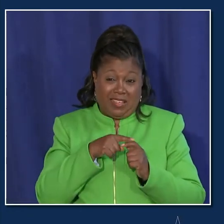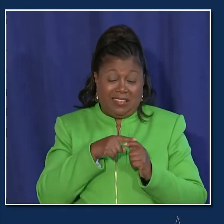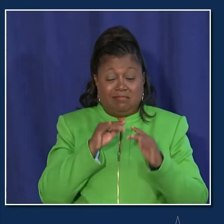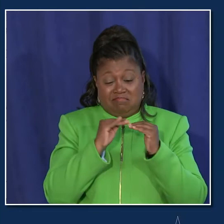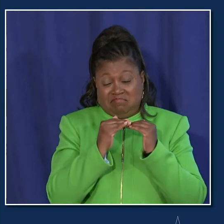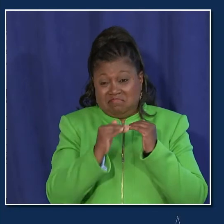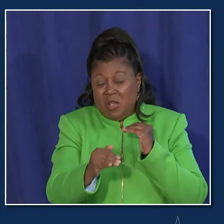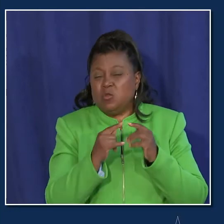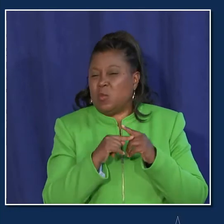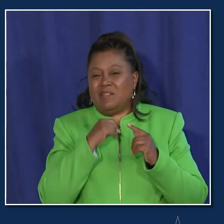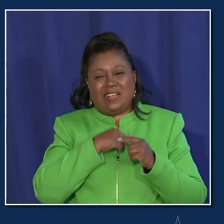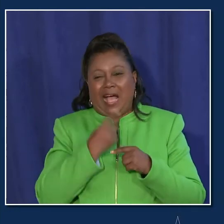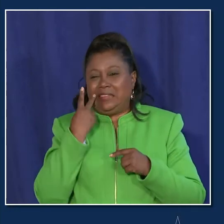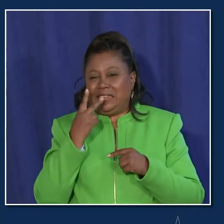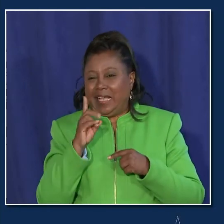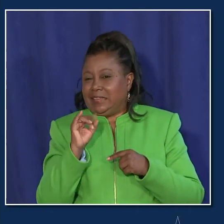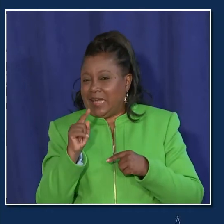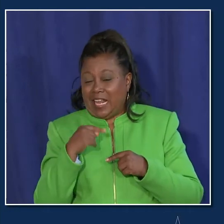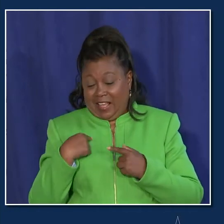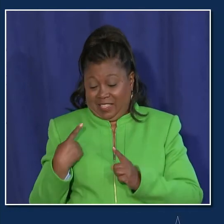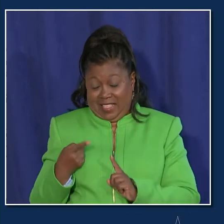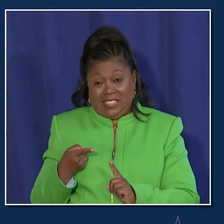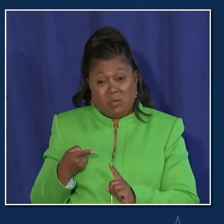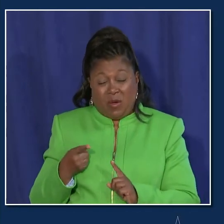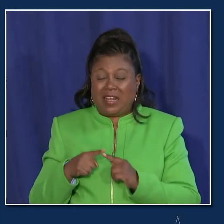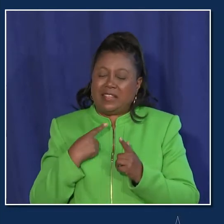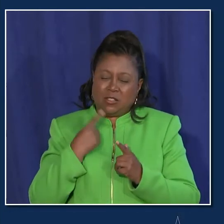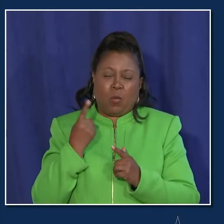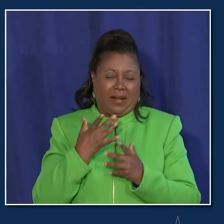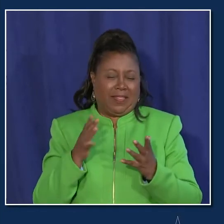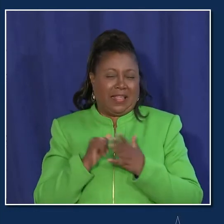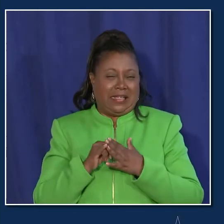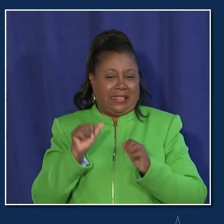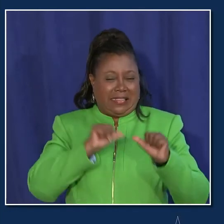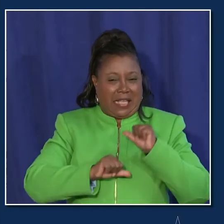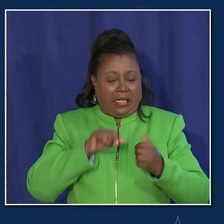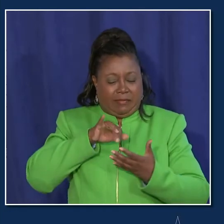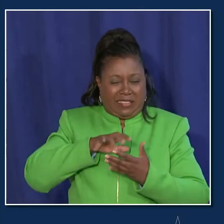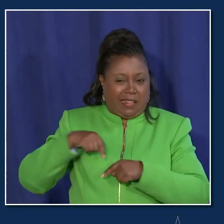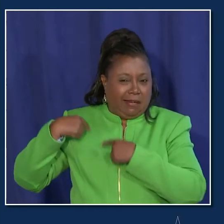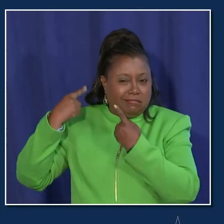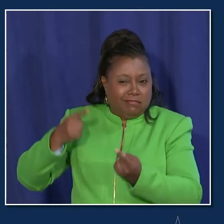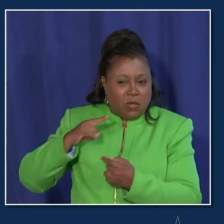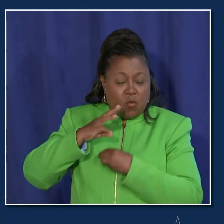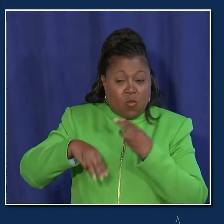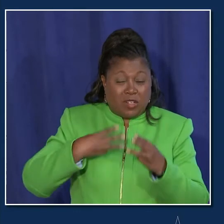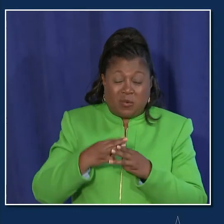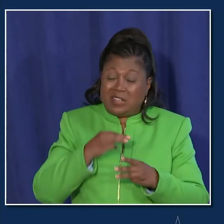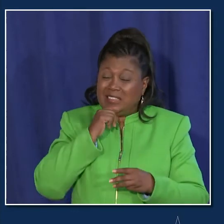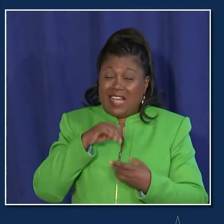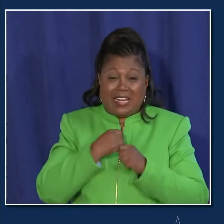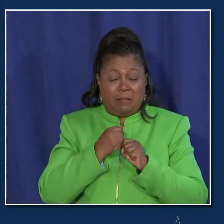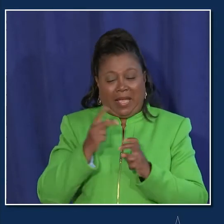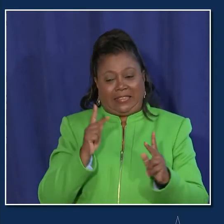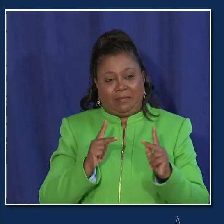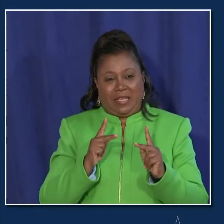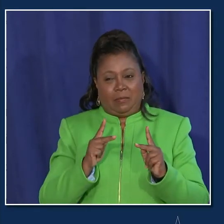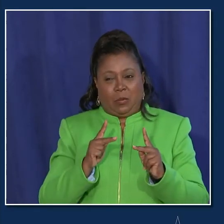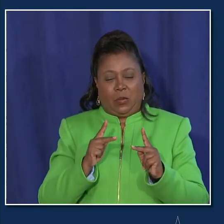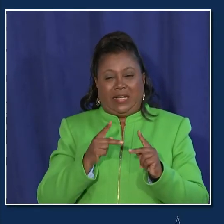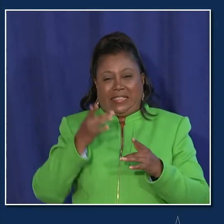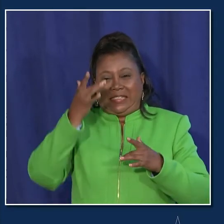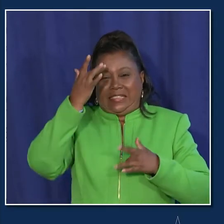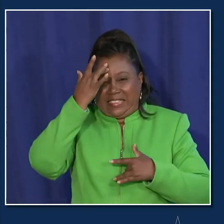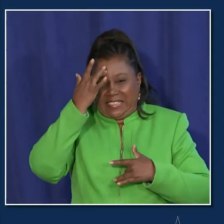disproportionately. So we have not seen data at this point, and this has been one of the things scientists have been studying around the world. It's not that it makes people